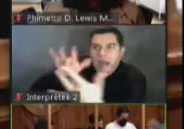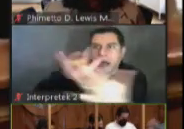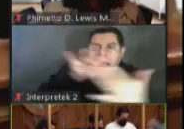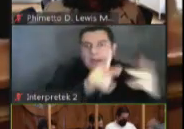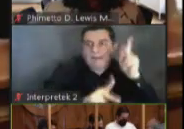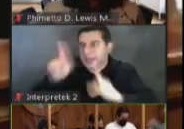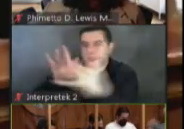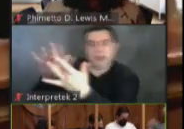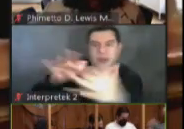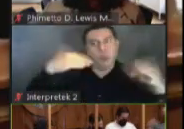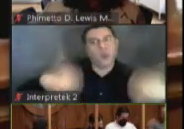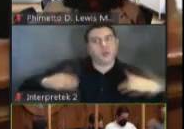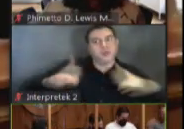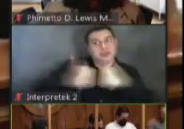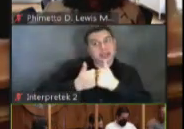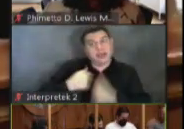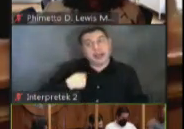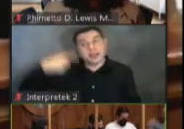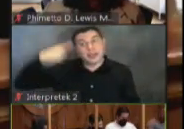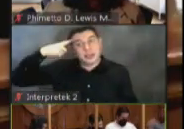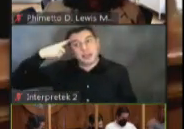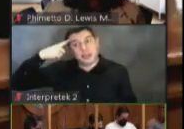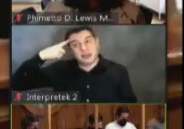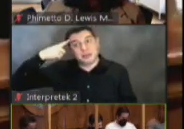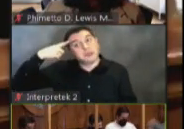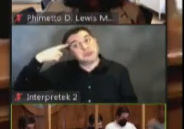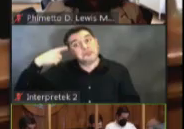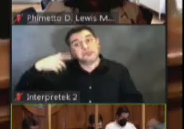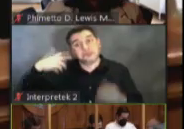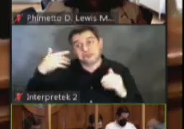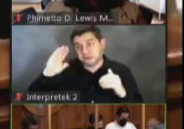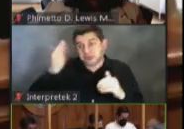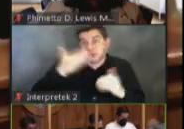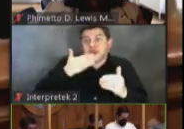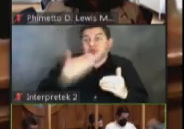a job with community engagement and outreach during the pandemic on